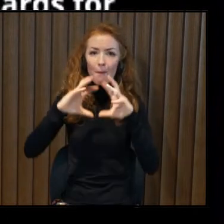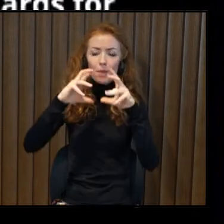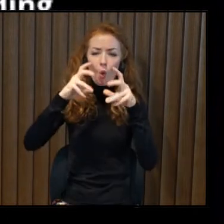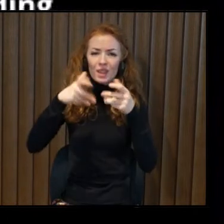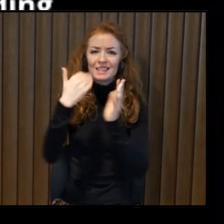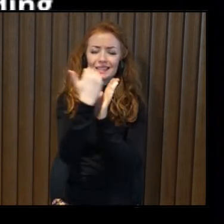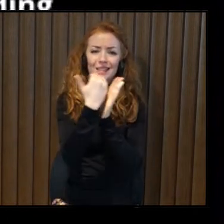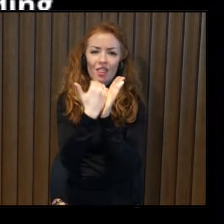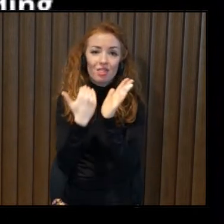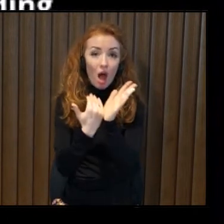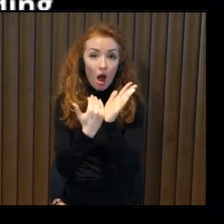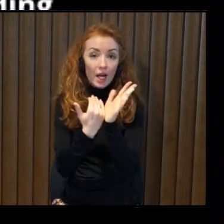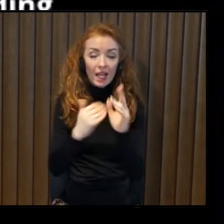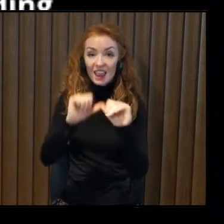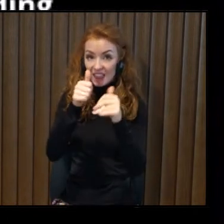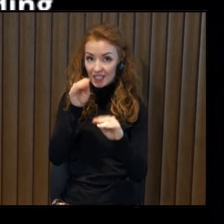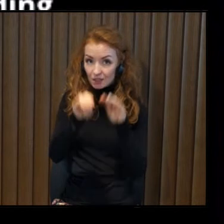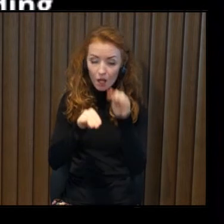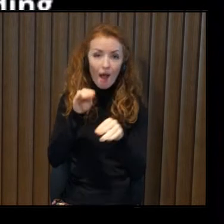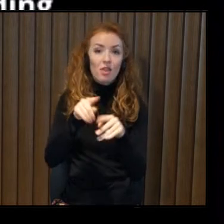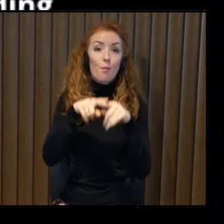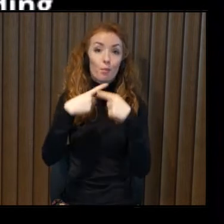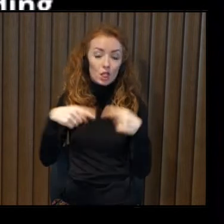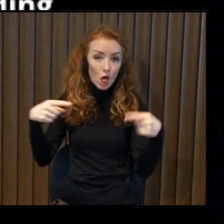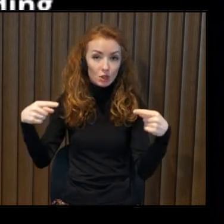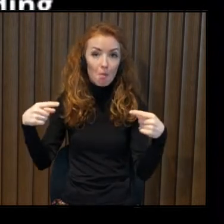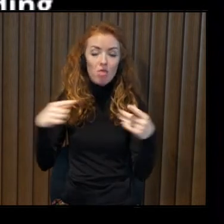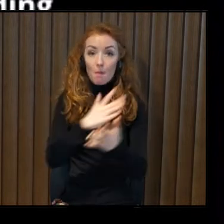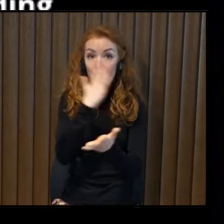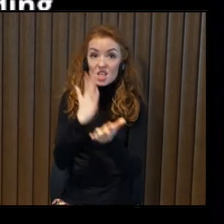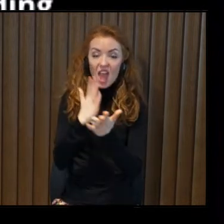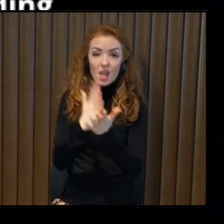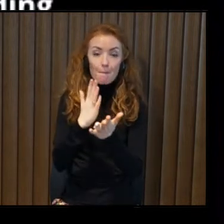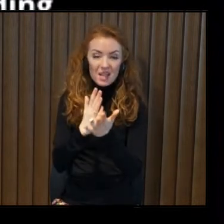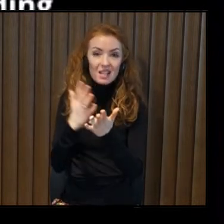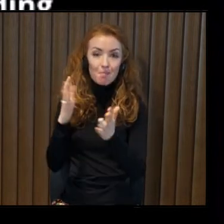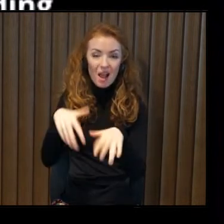usability. And finally, we need designers that can work with stakeholder groups,